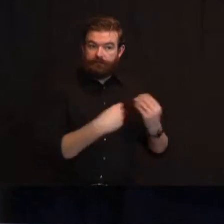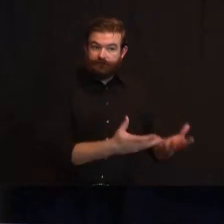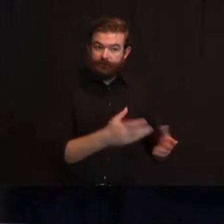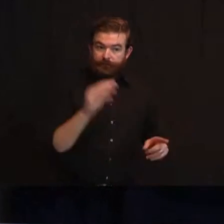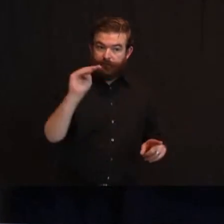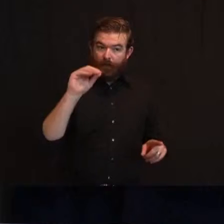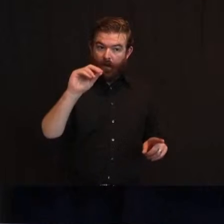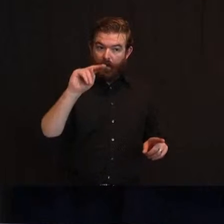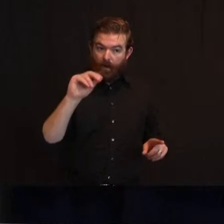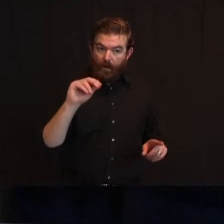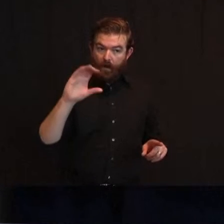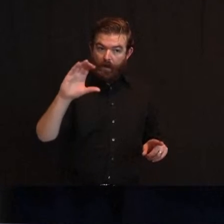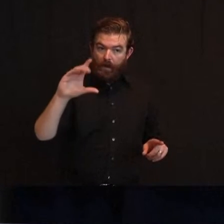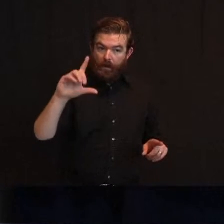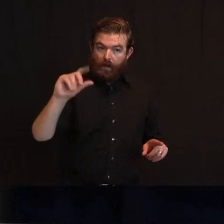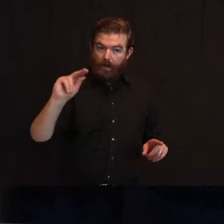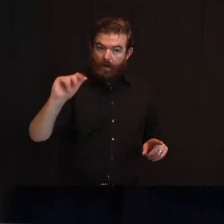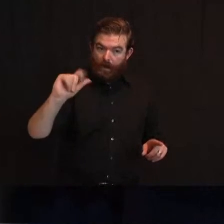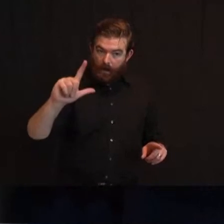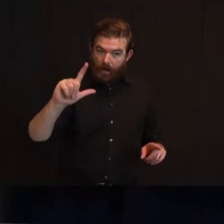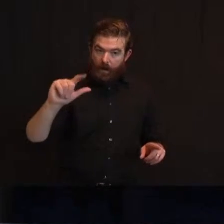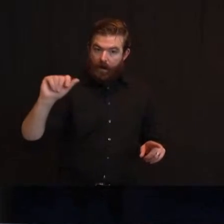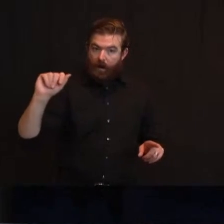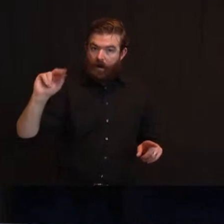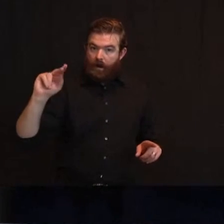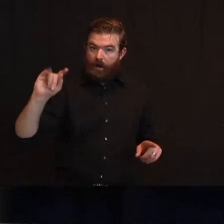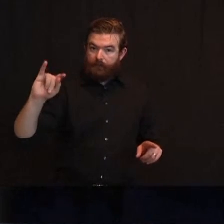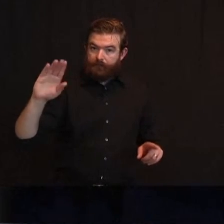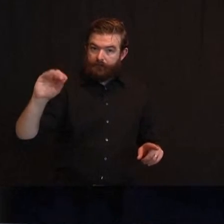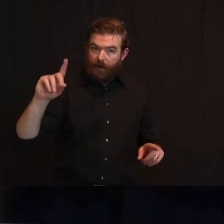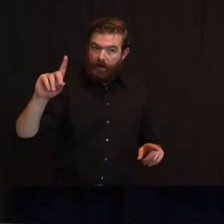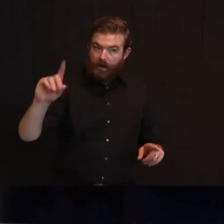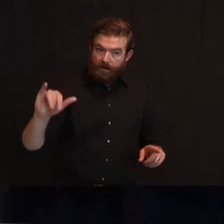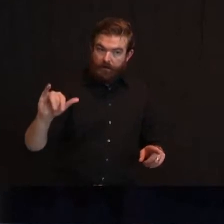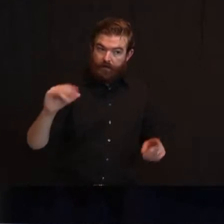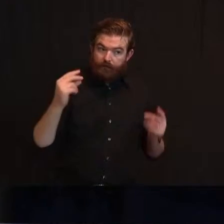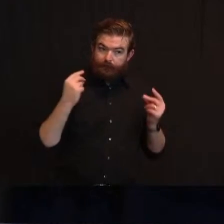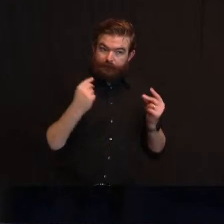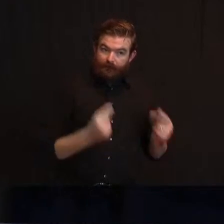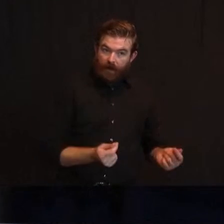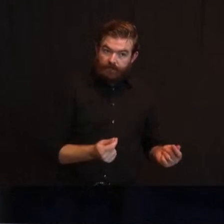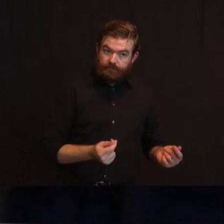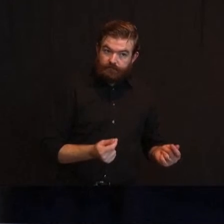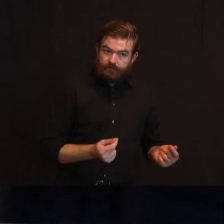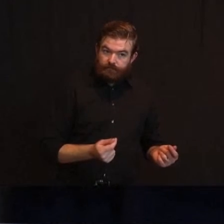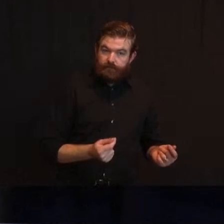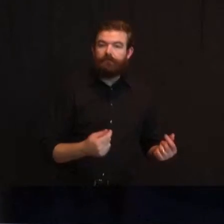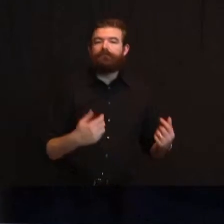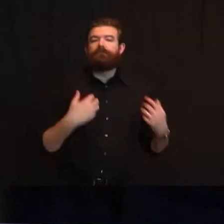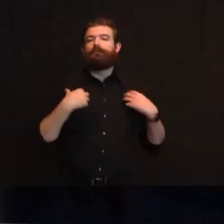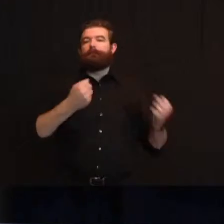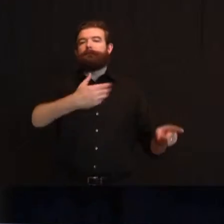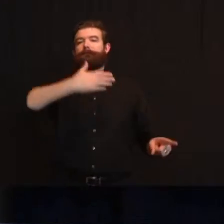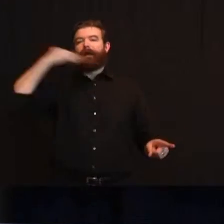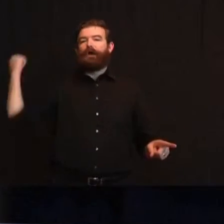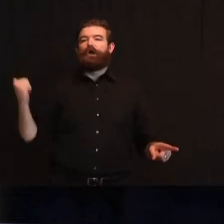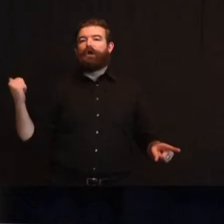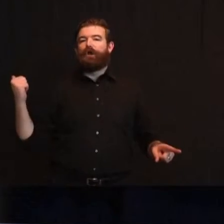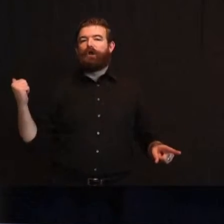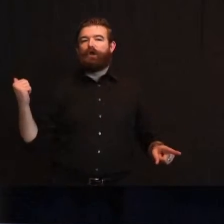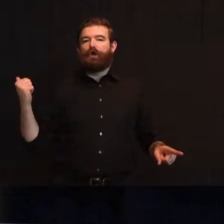center, the better the result. So there's a different process and who it goes to and how we get that out, and they're working